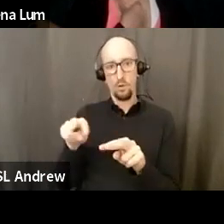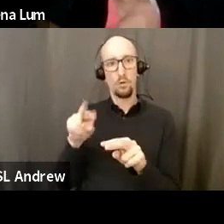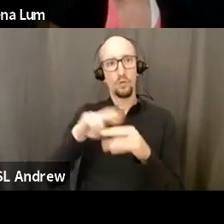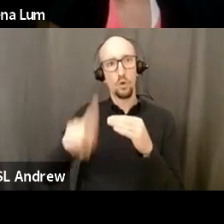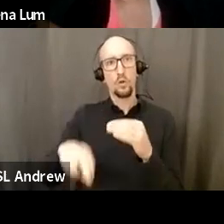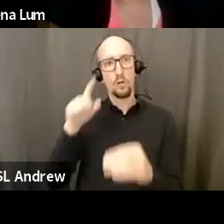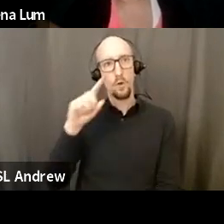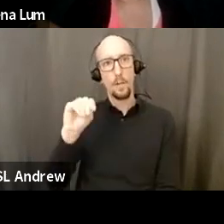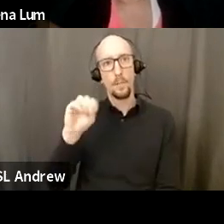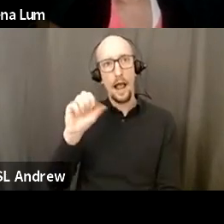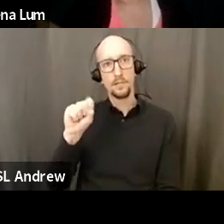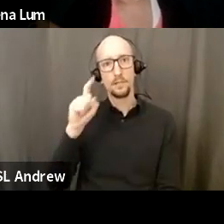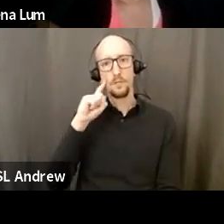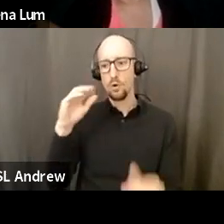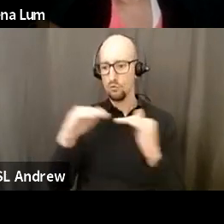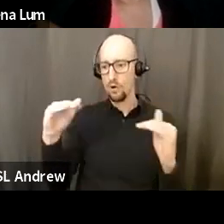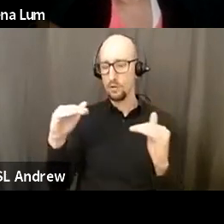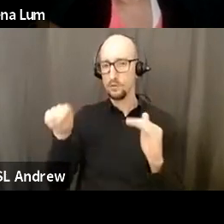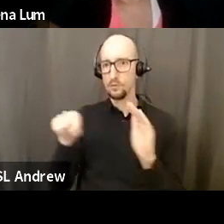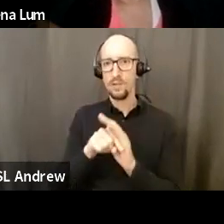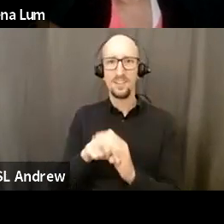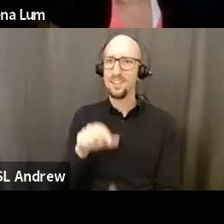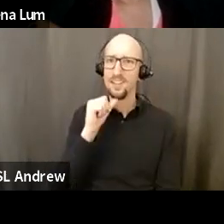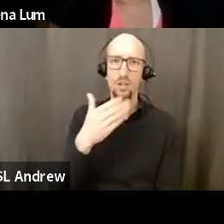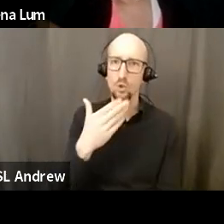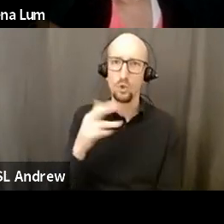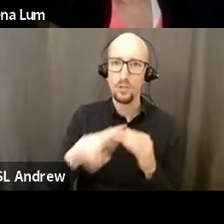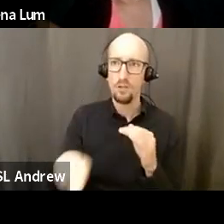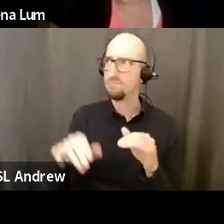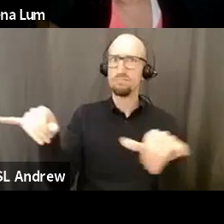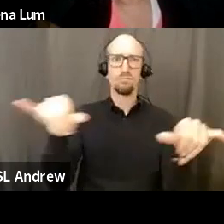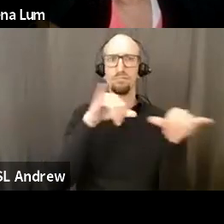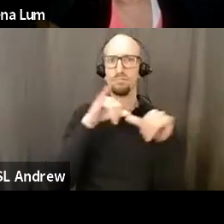grade level were not very good across the board.